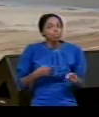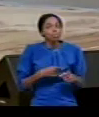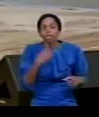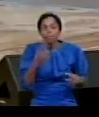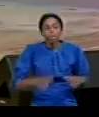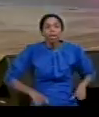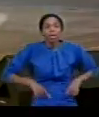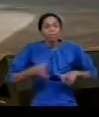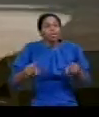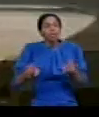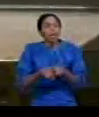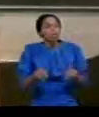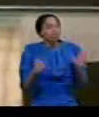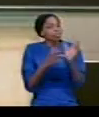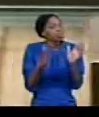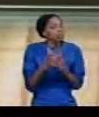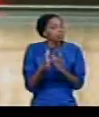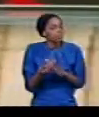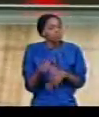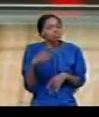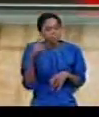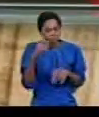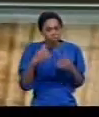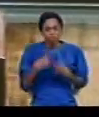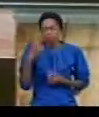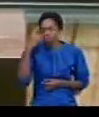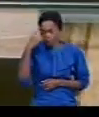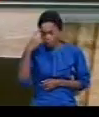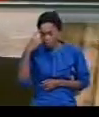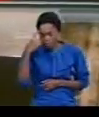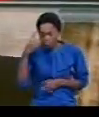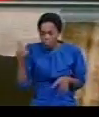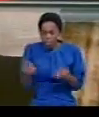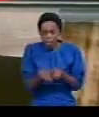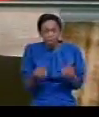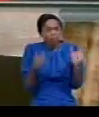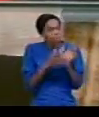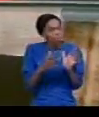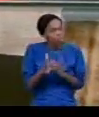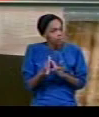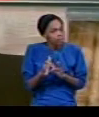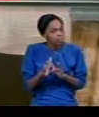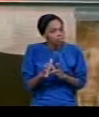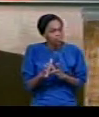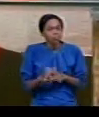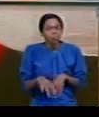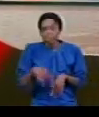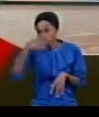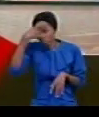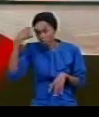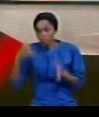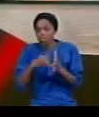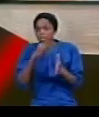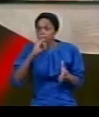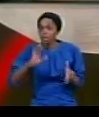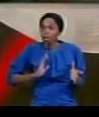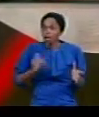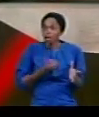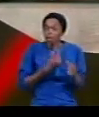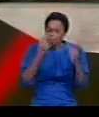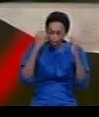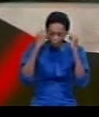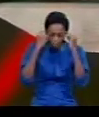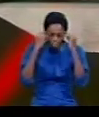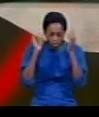Christ, you have to think like Christ, because it's our thought that